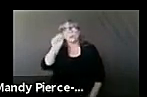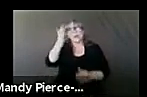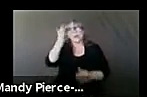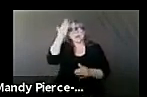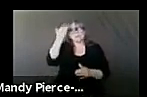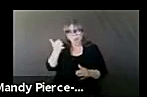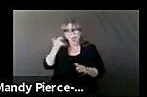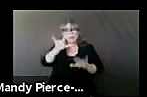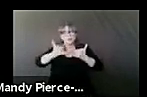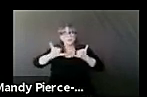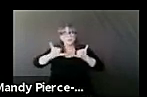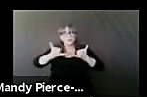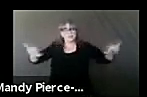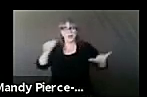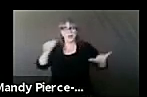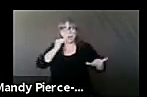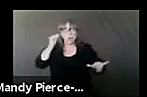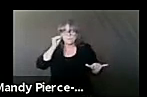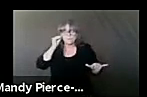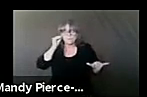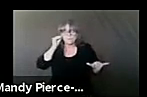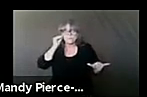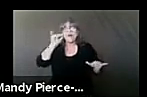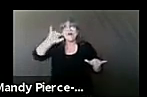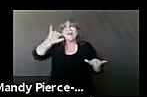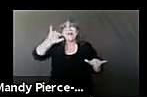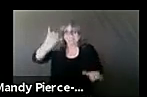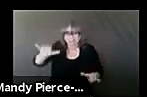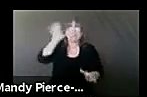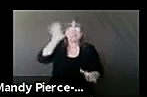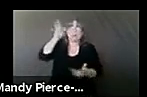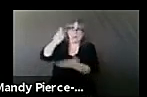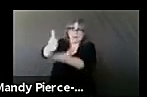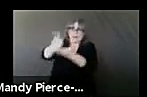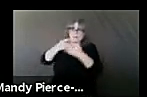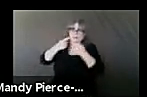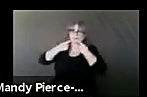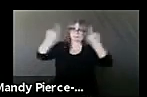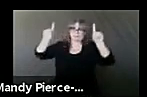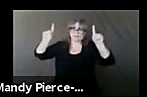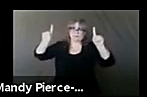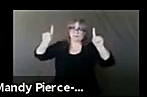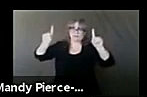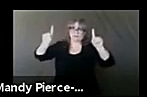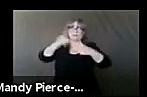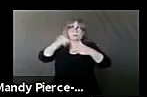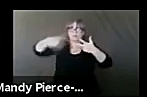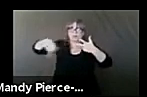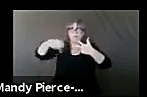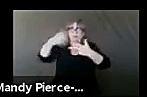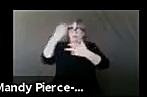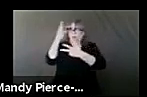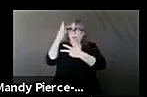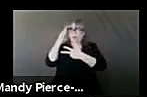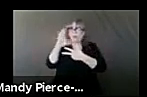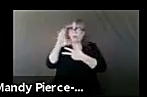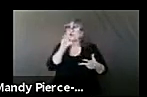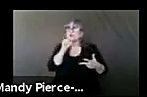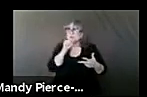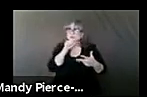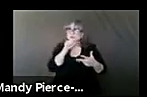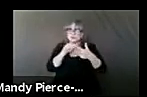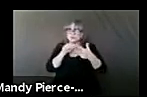blue, and orange line. If we have achieved 70 to 80% social distancing, you'll see that we stay below the current